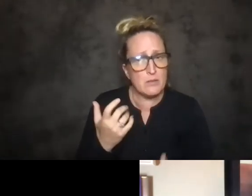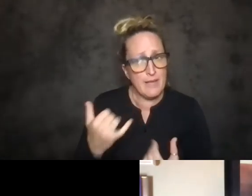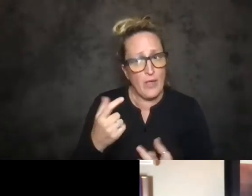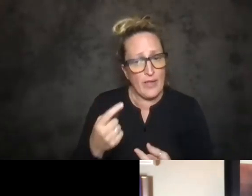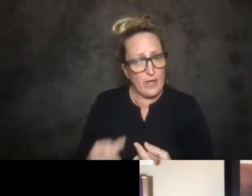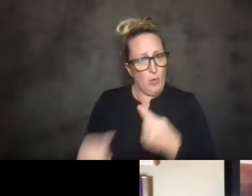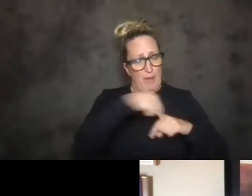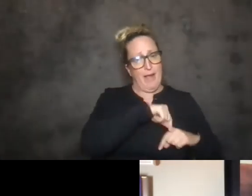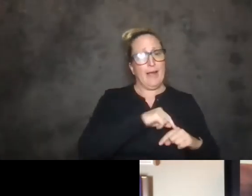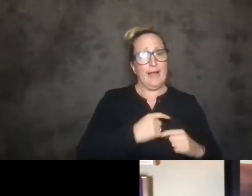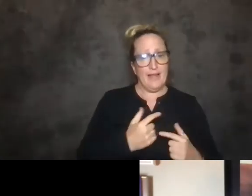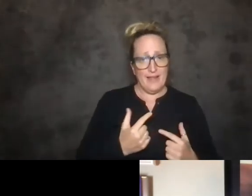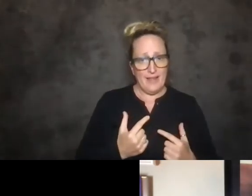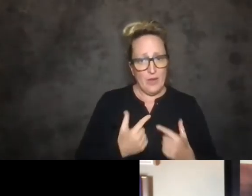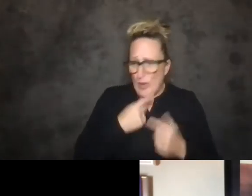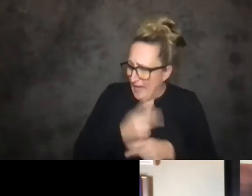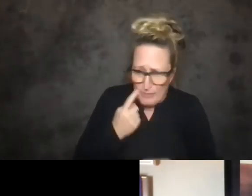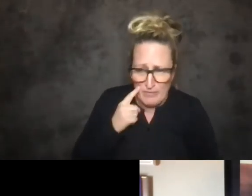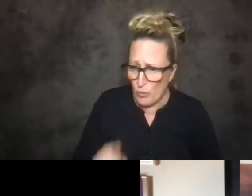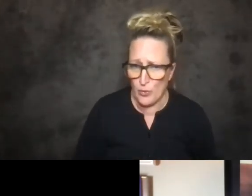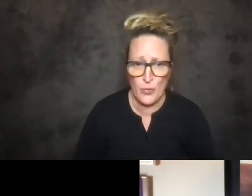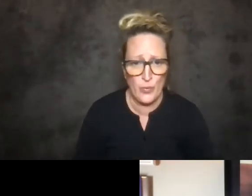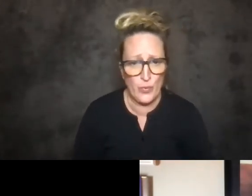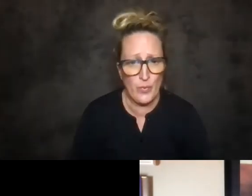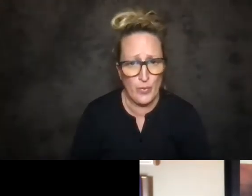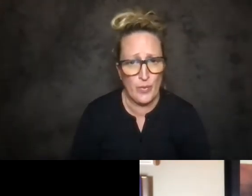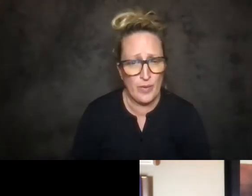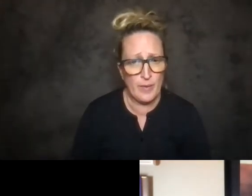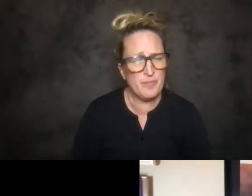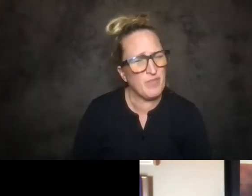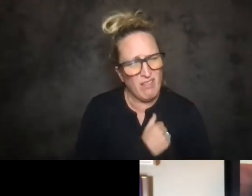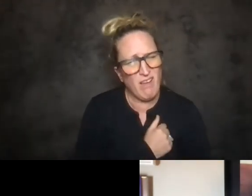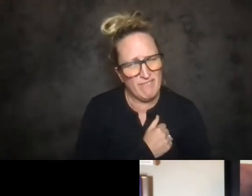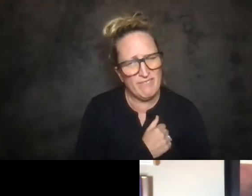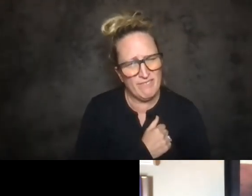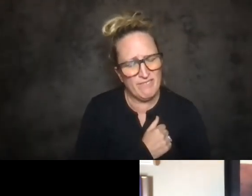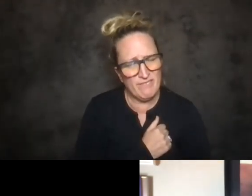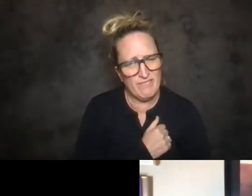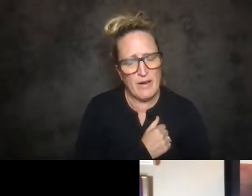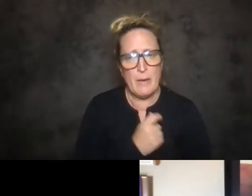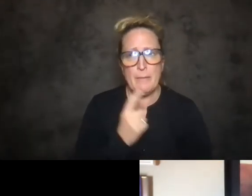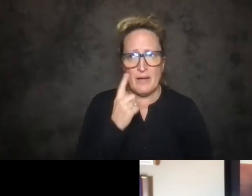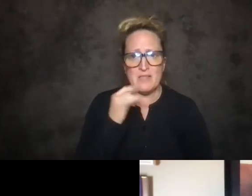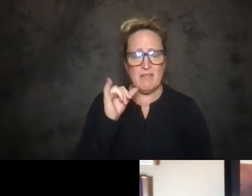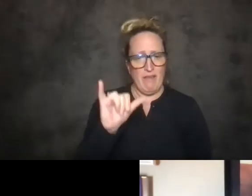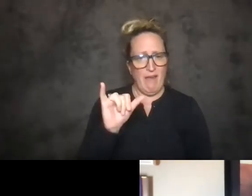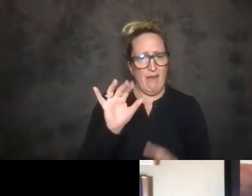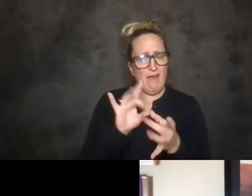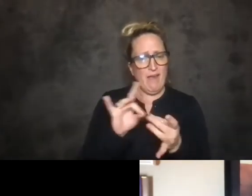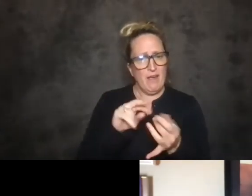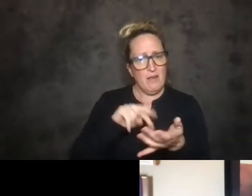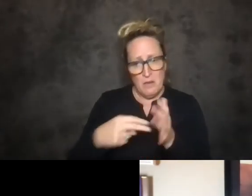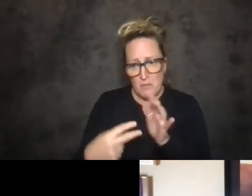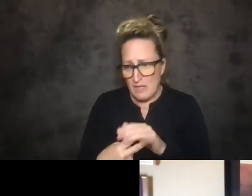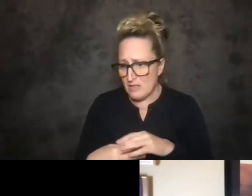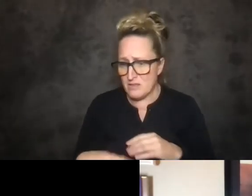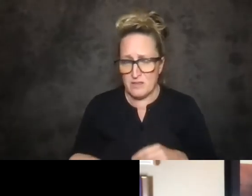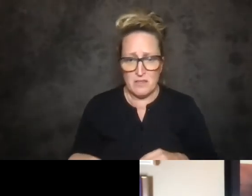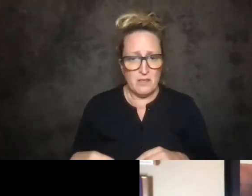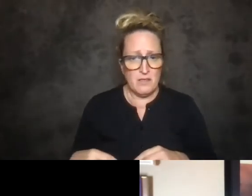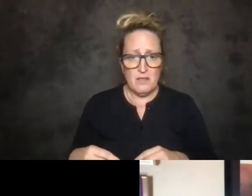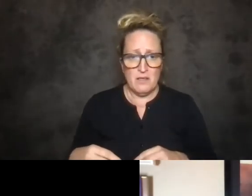back and live with you, we kept them for you. Mm-hmm. And I love that, because it tells me that, you know, a lot of, you know,